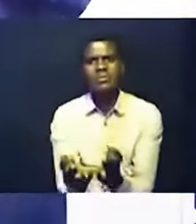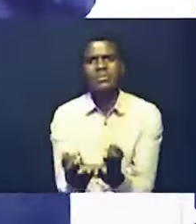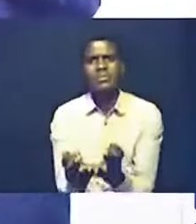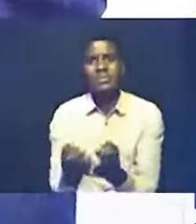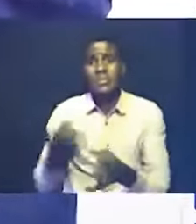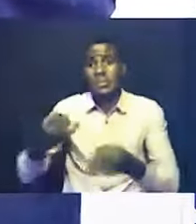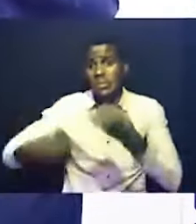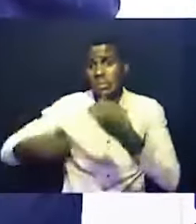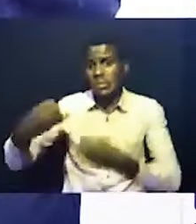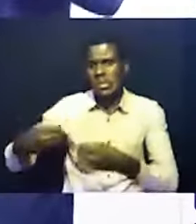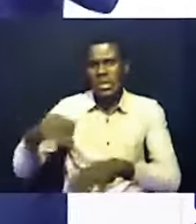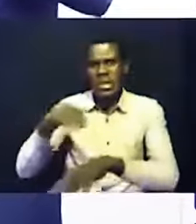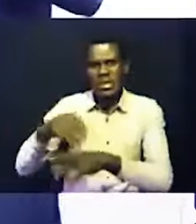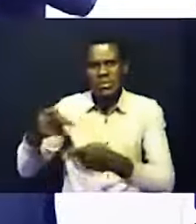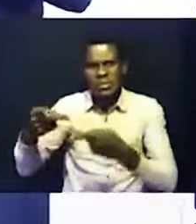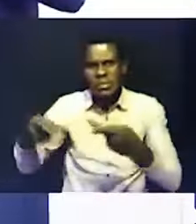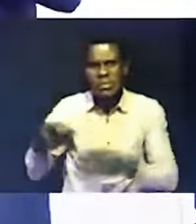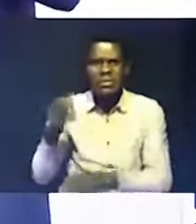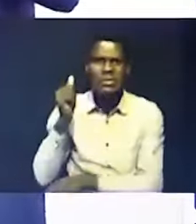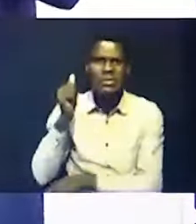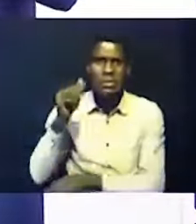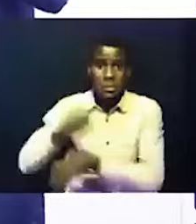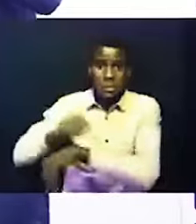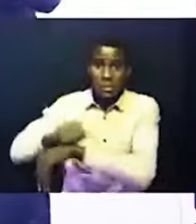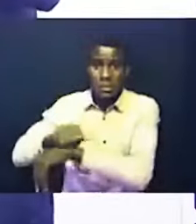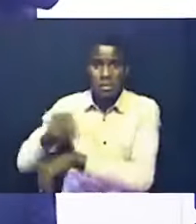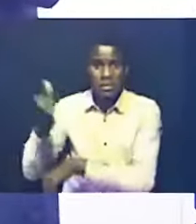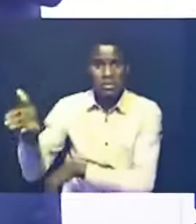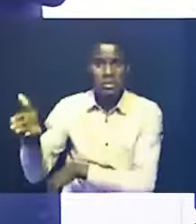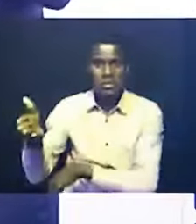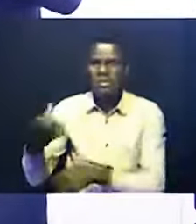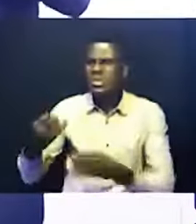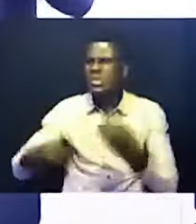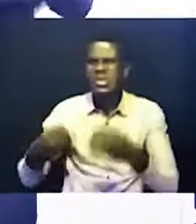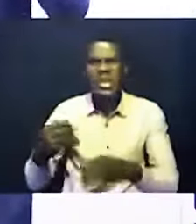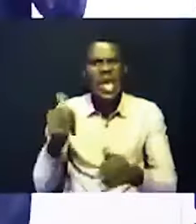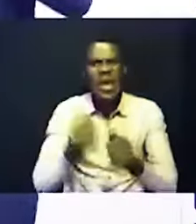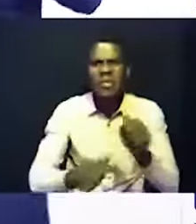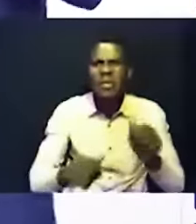issues at the workplace issues